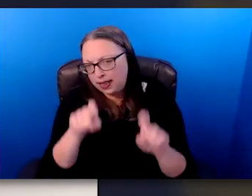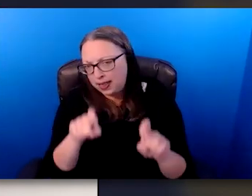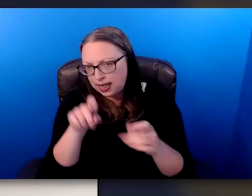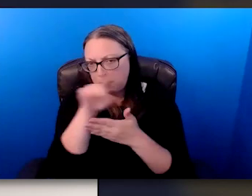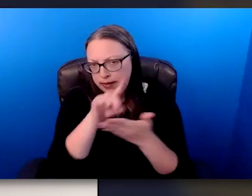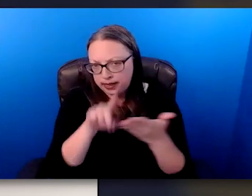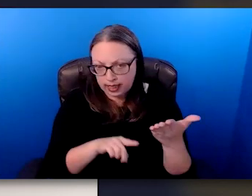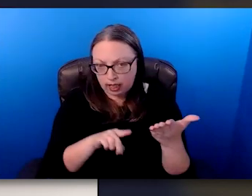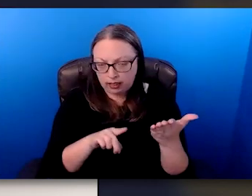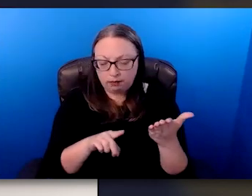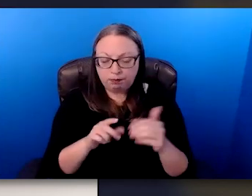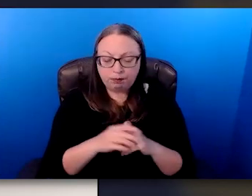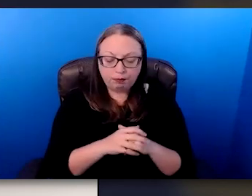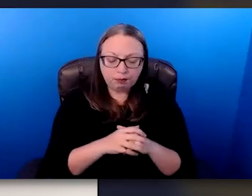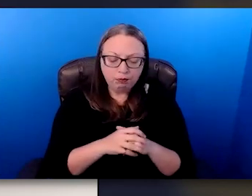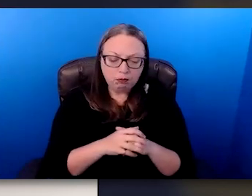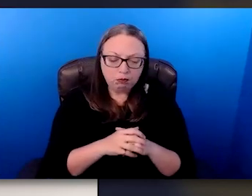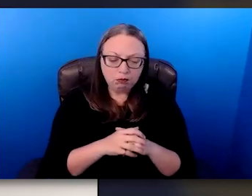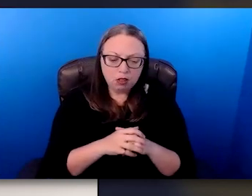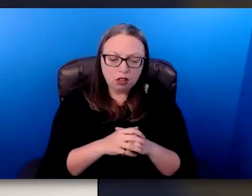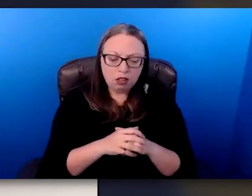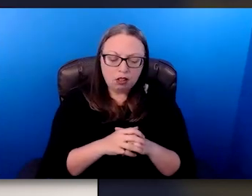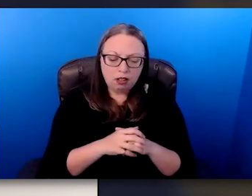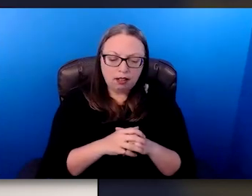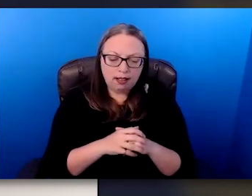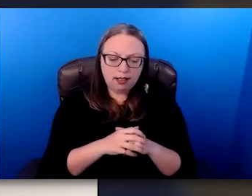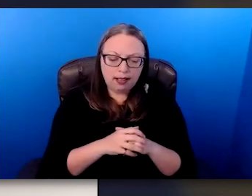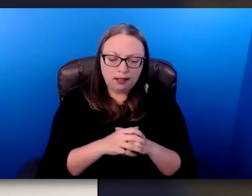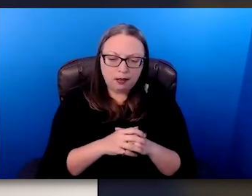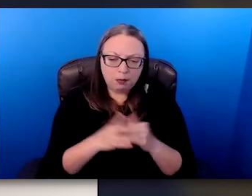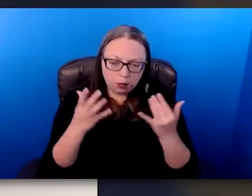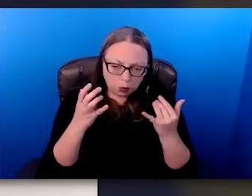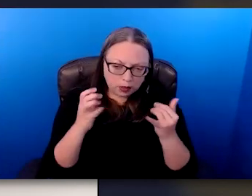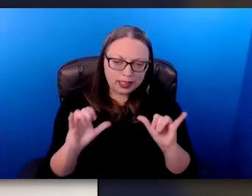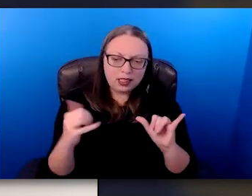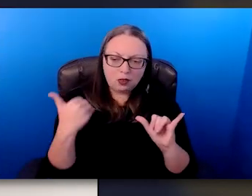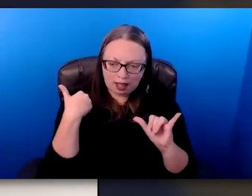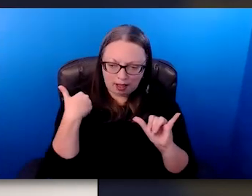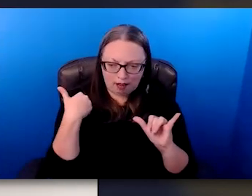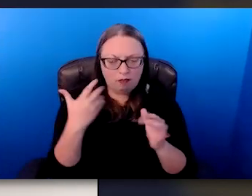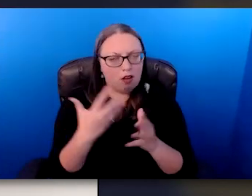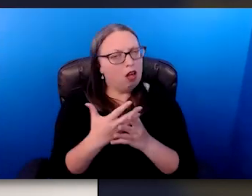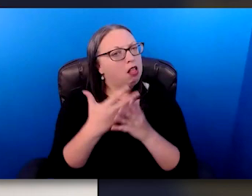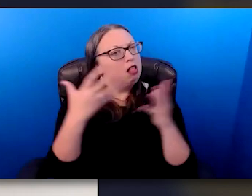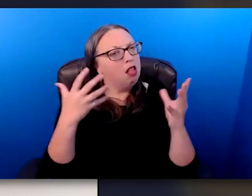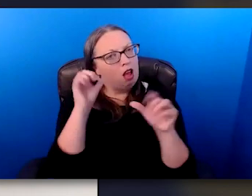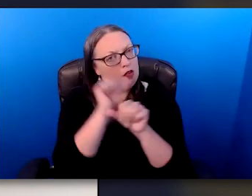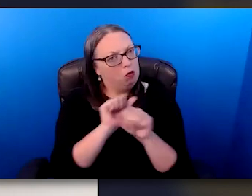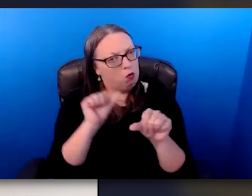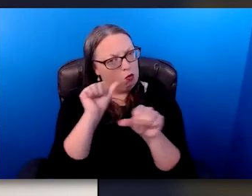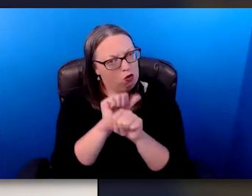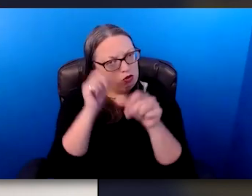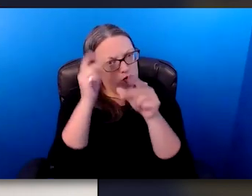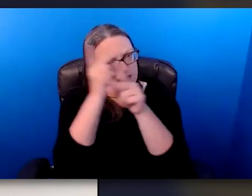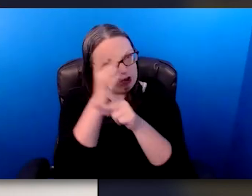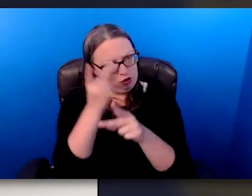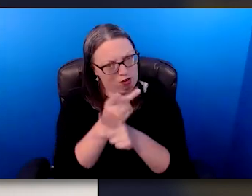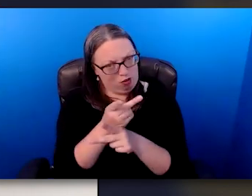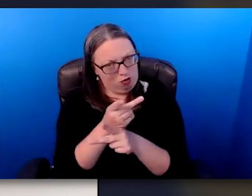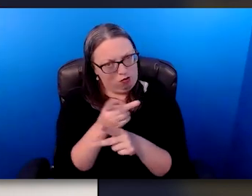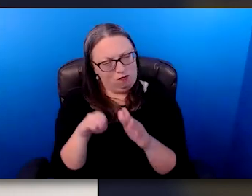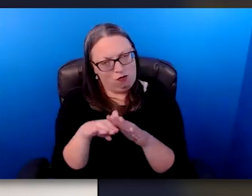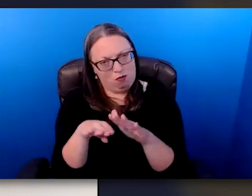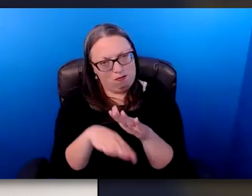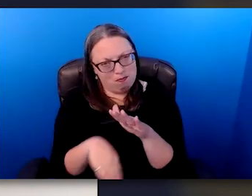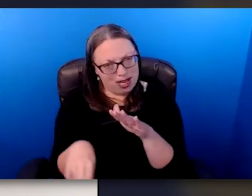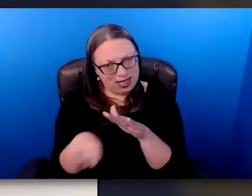it is the case that I think we still have a lot of work to do on some of the basic literacy of just